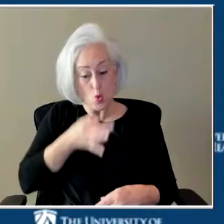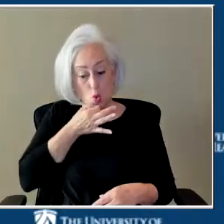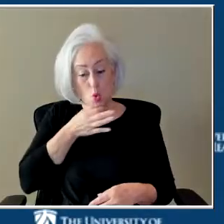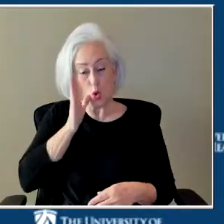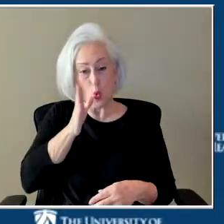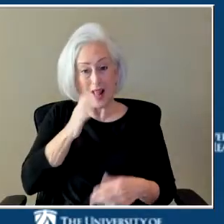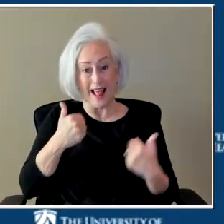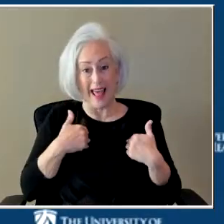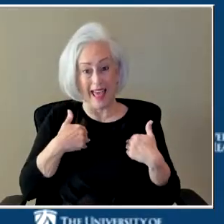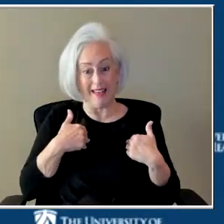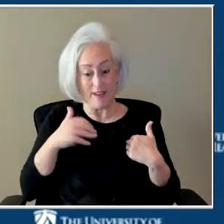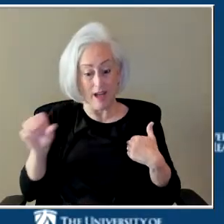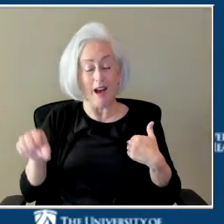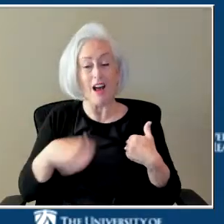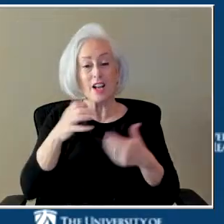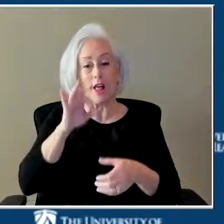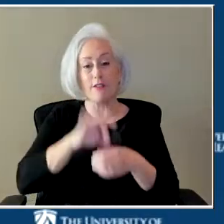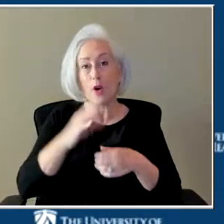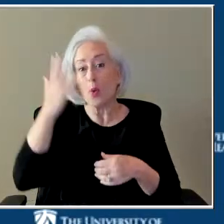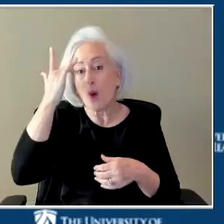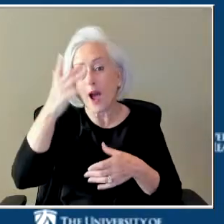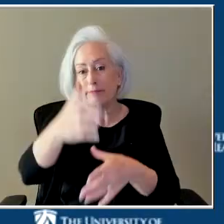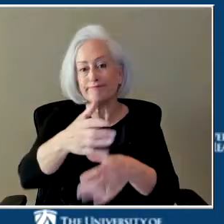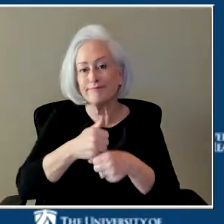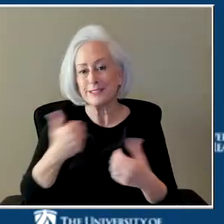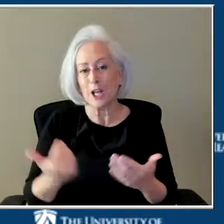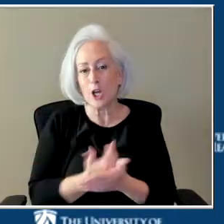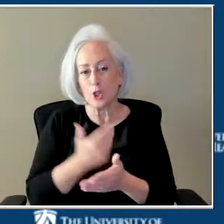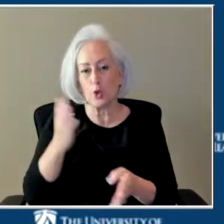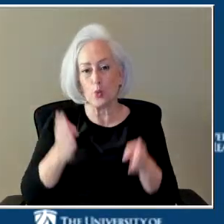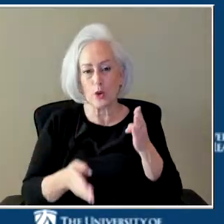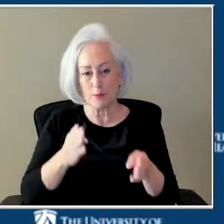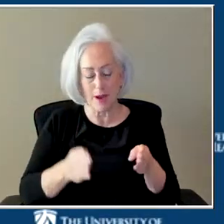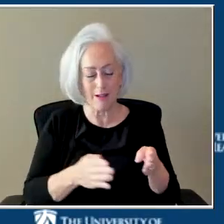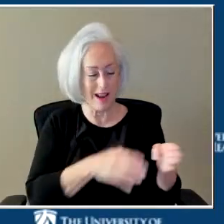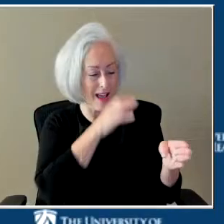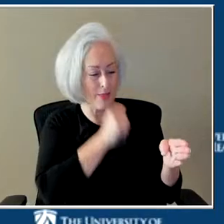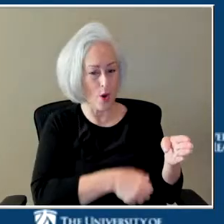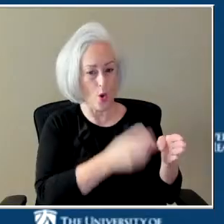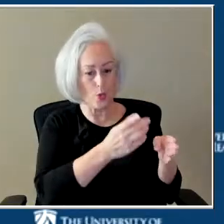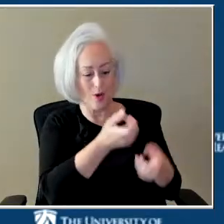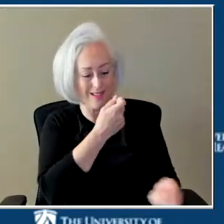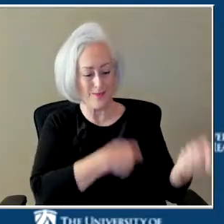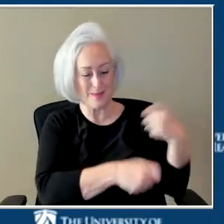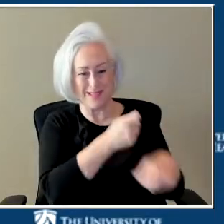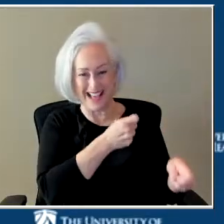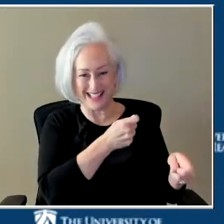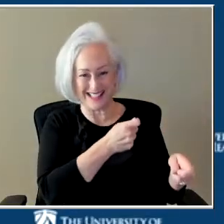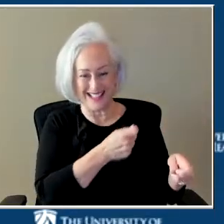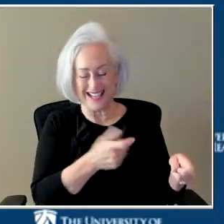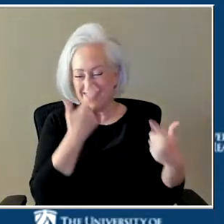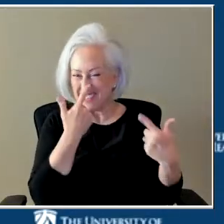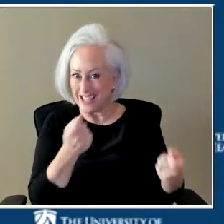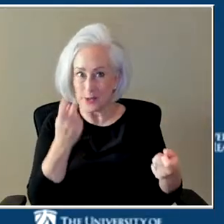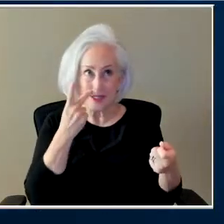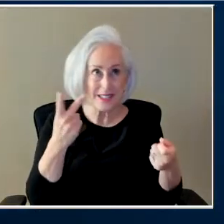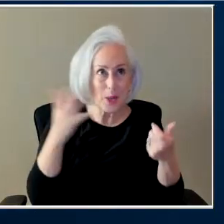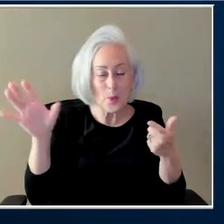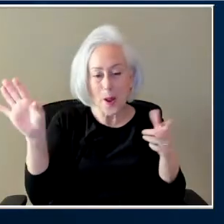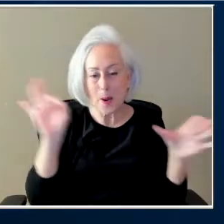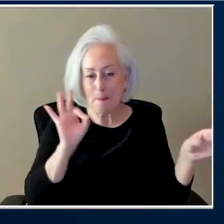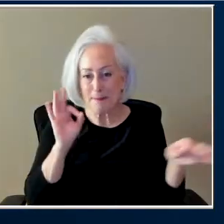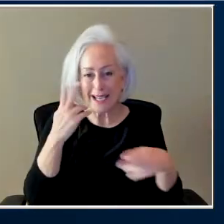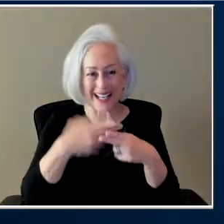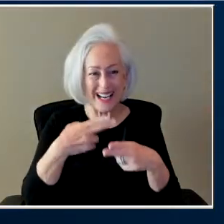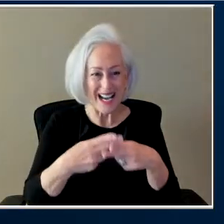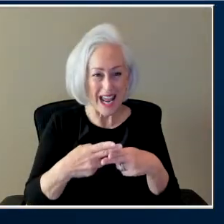getting a new robot and then replacing our old fleet here soon. So it'll be exciting to see what everyone chooses this time around. Okay, the big